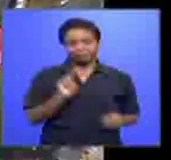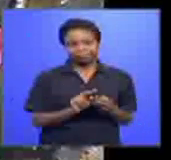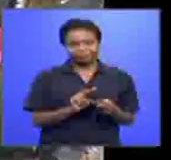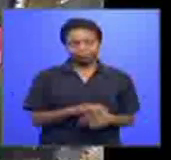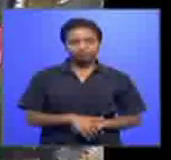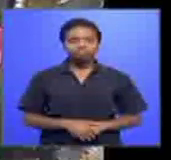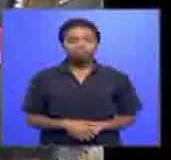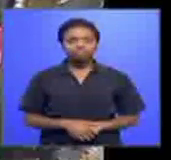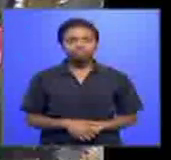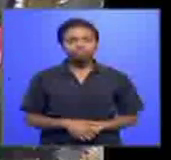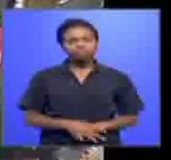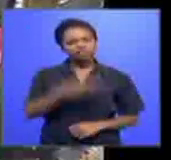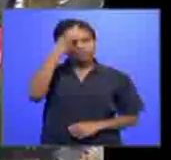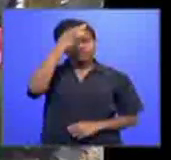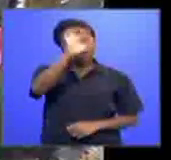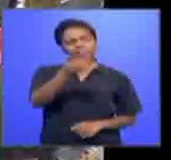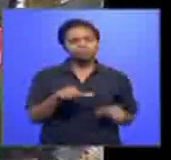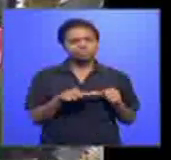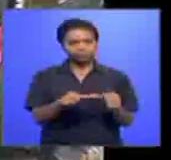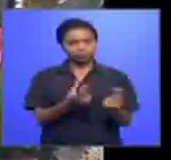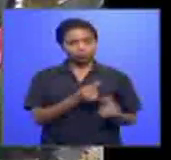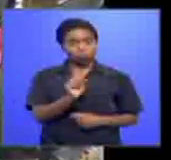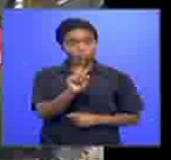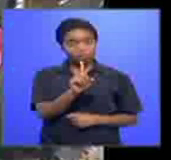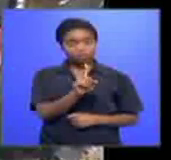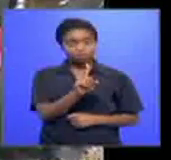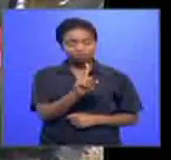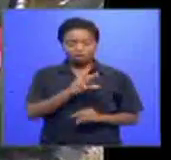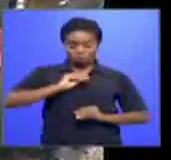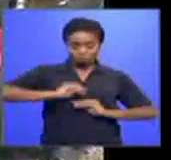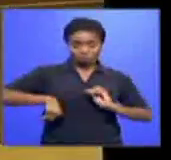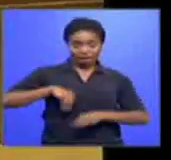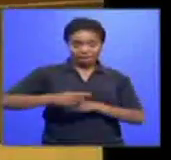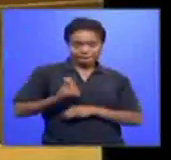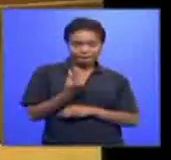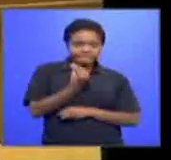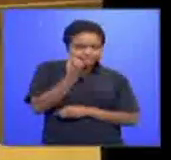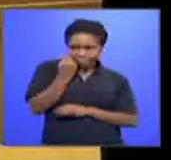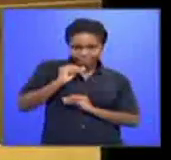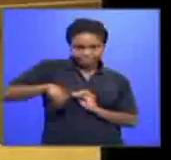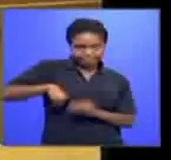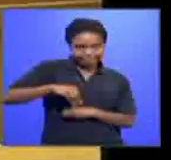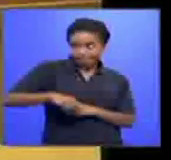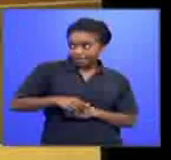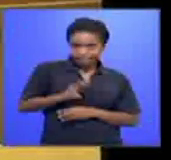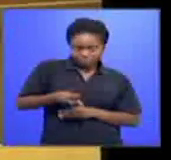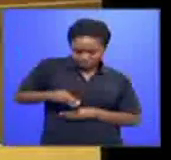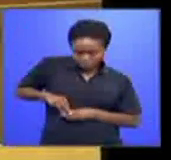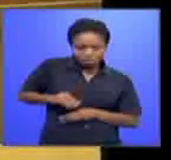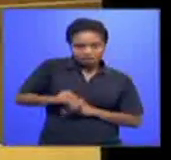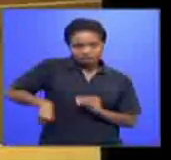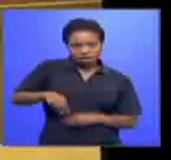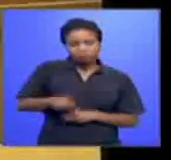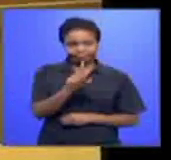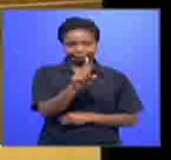Government continues to wage a war against corruption. The capacity of the